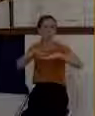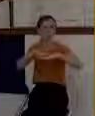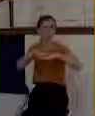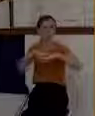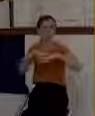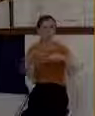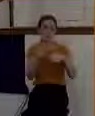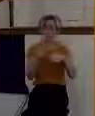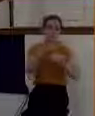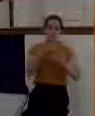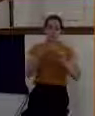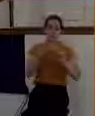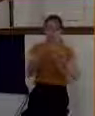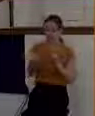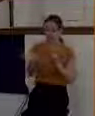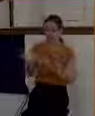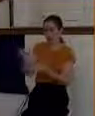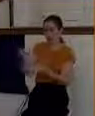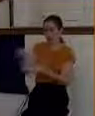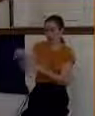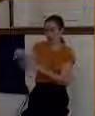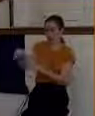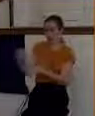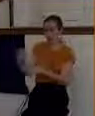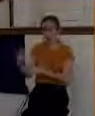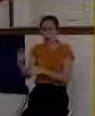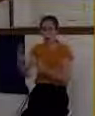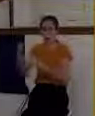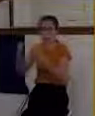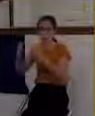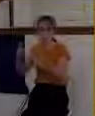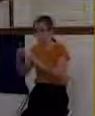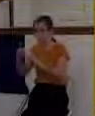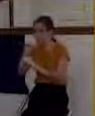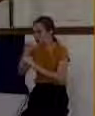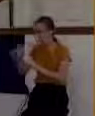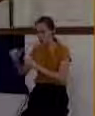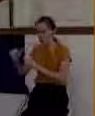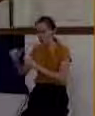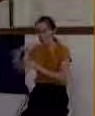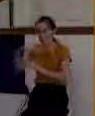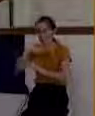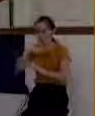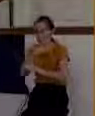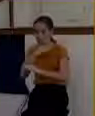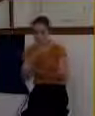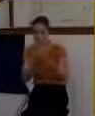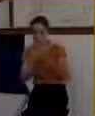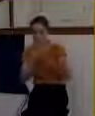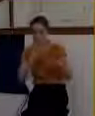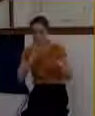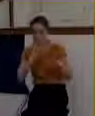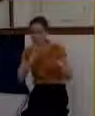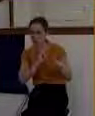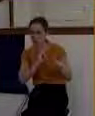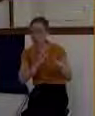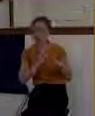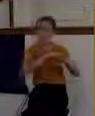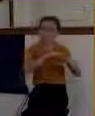Judah, don't be deceived by Israel. It was a warning to the people of Israel, you better repent, you better turn to me. It was a warning to